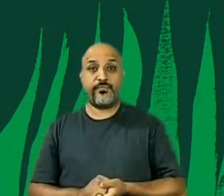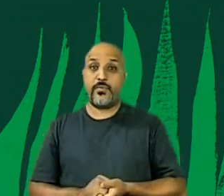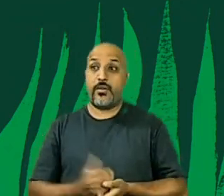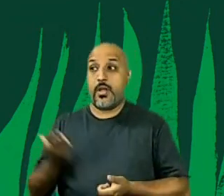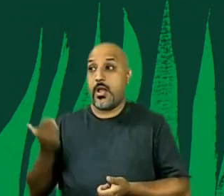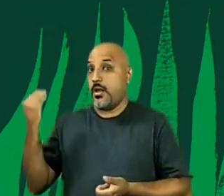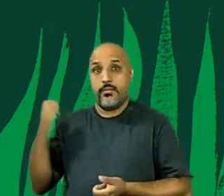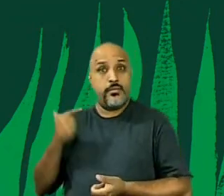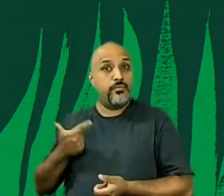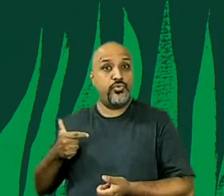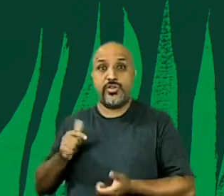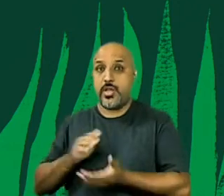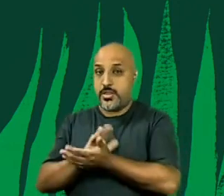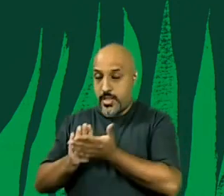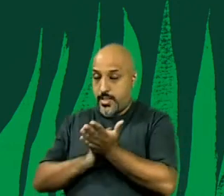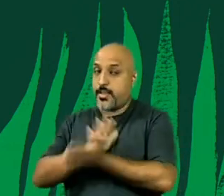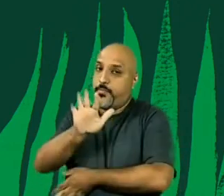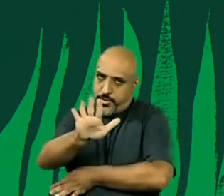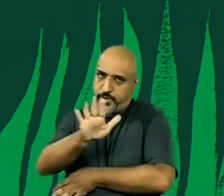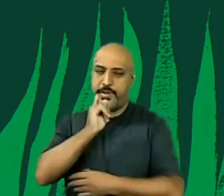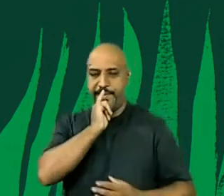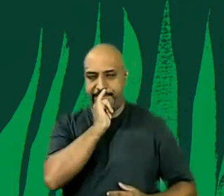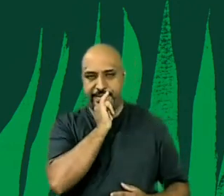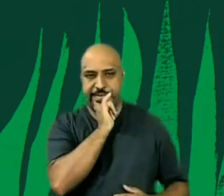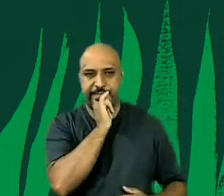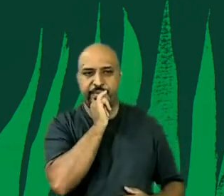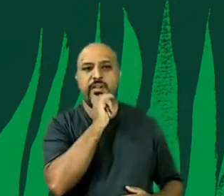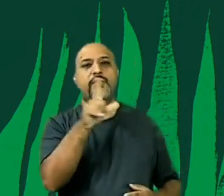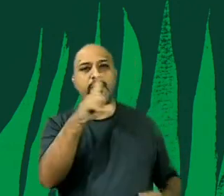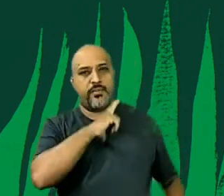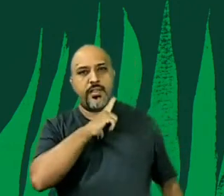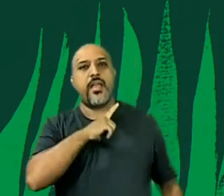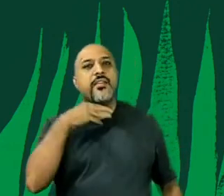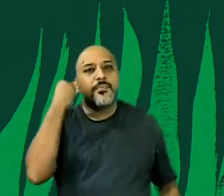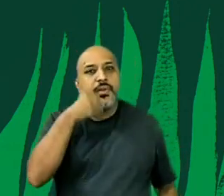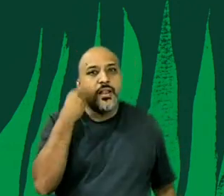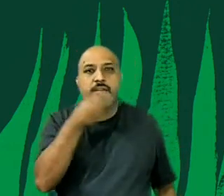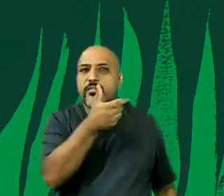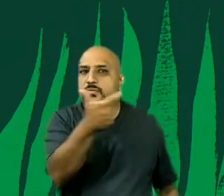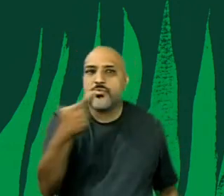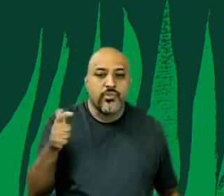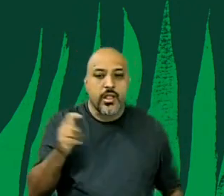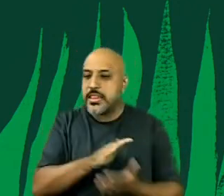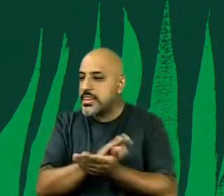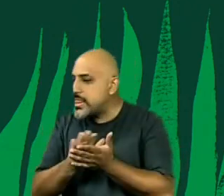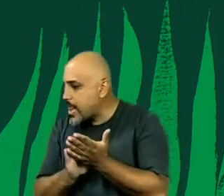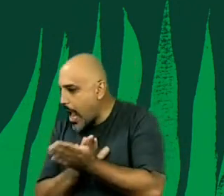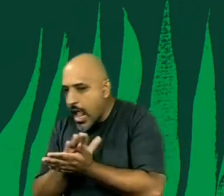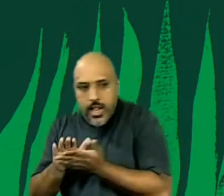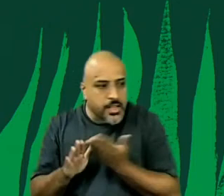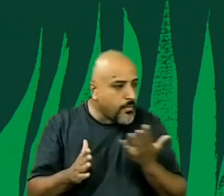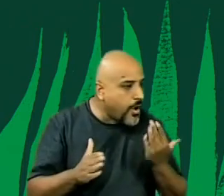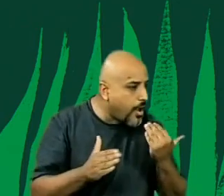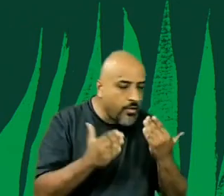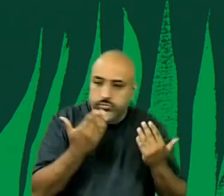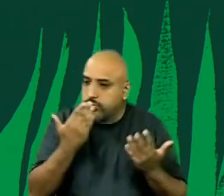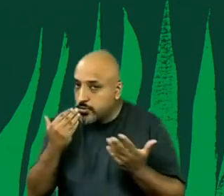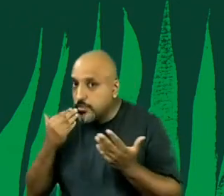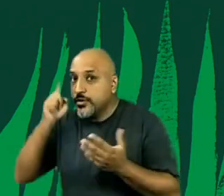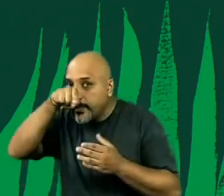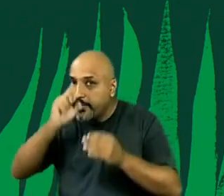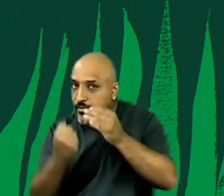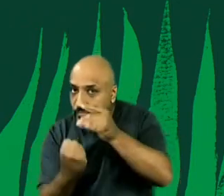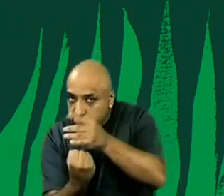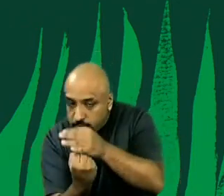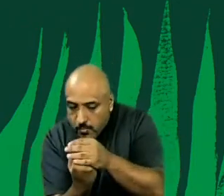when we had nothing. We have the experience that if you have nothing to eat, if you